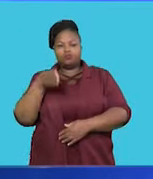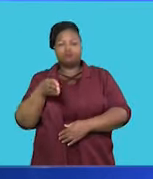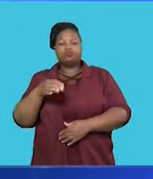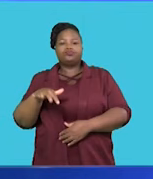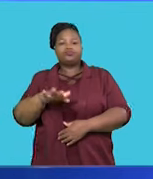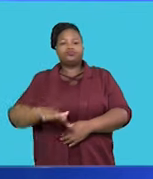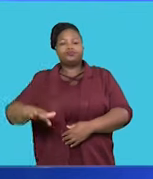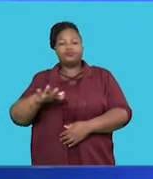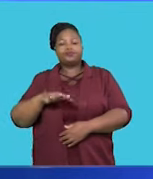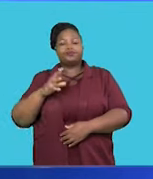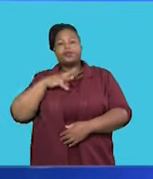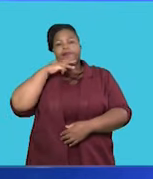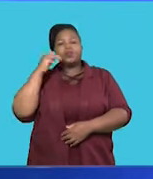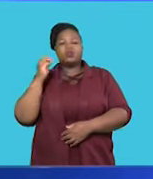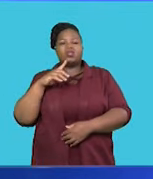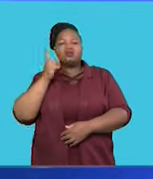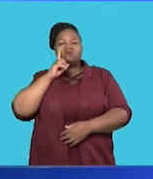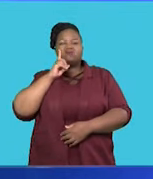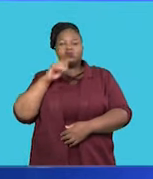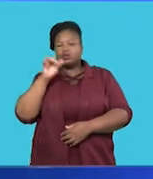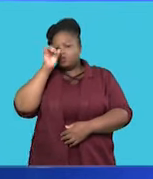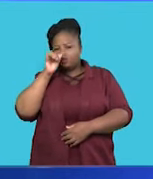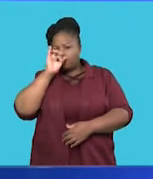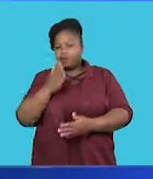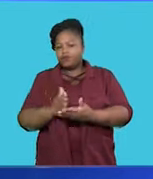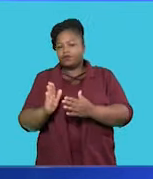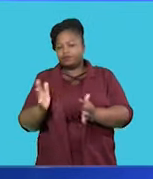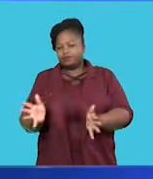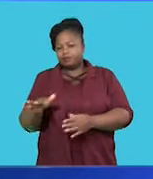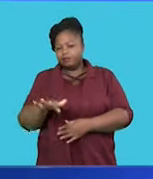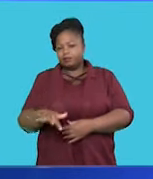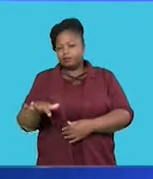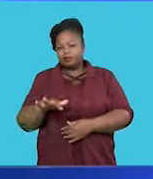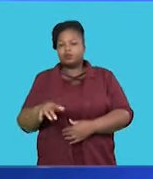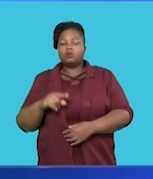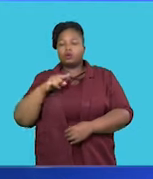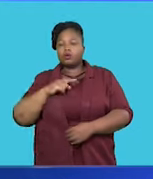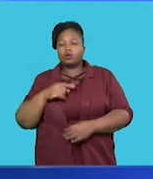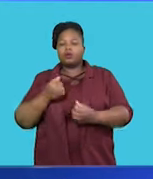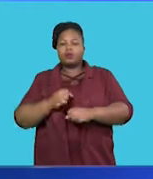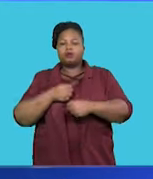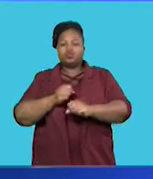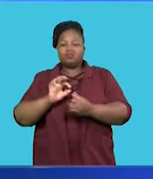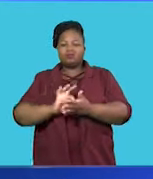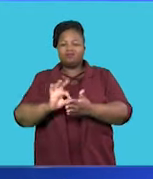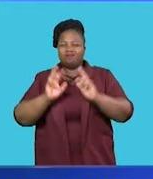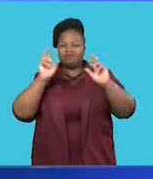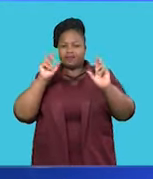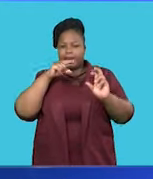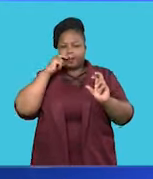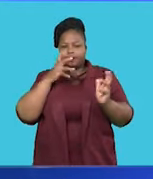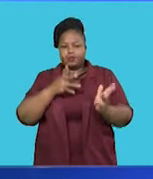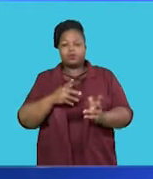pele letsholo la Operation Shanela motsaneng wa Meadowlands pejana ka tseno. Letsholo lena ke le etetsweng le go lwantshana le ntshetsopele